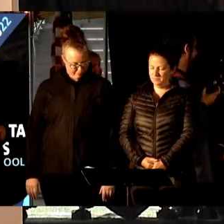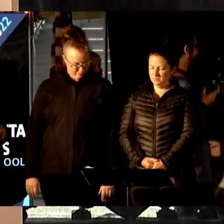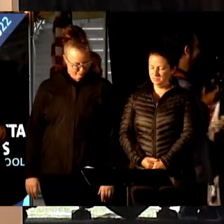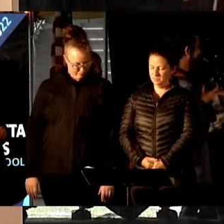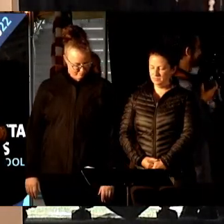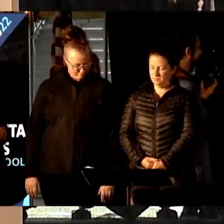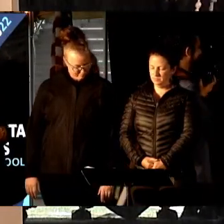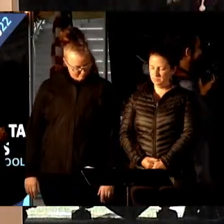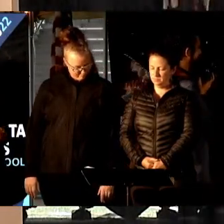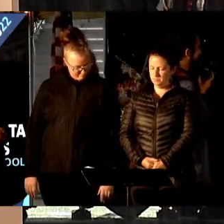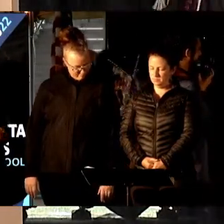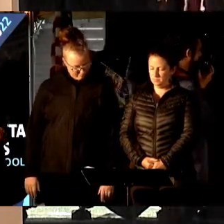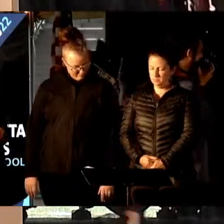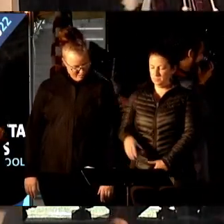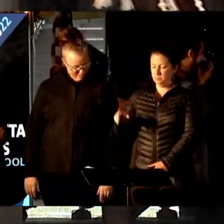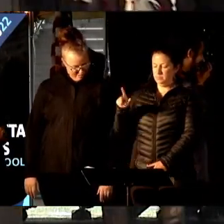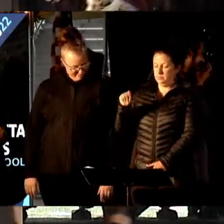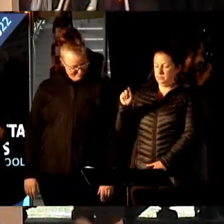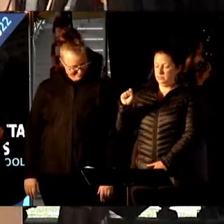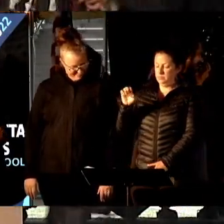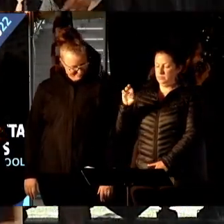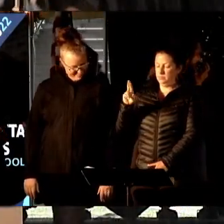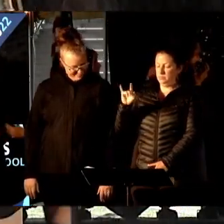Sam Duke Sawan.